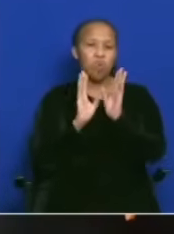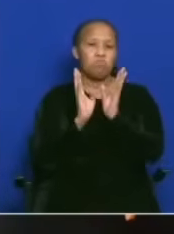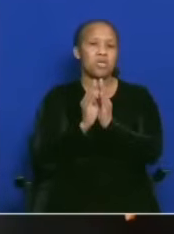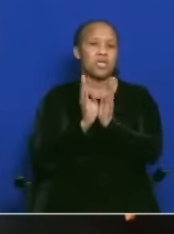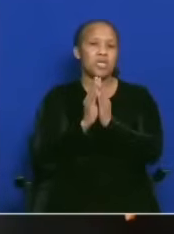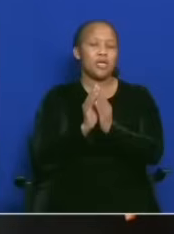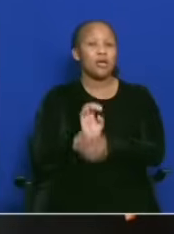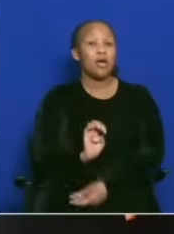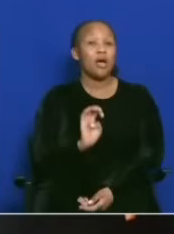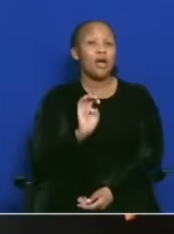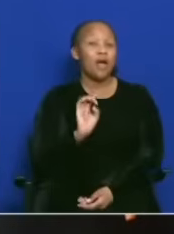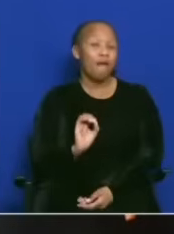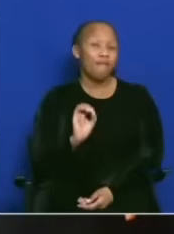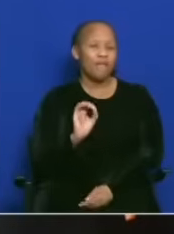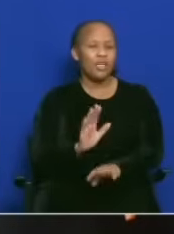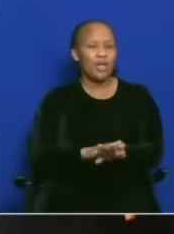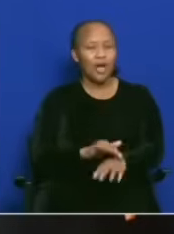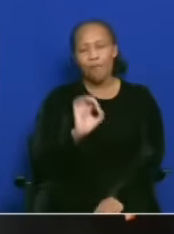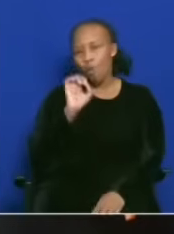1 o'clock with the contact.